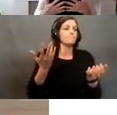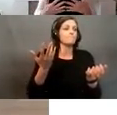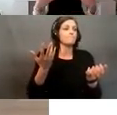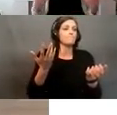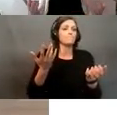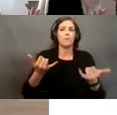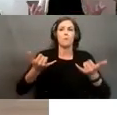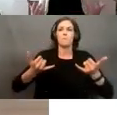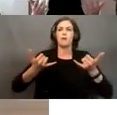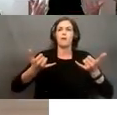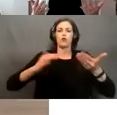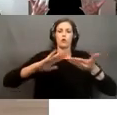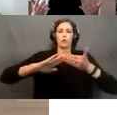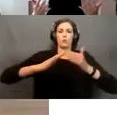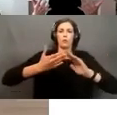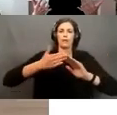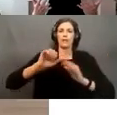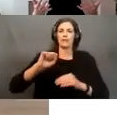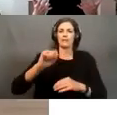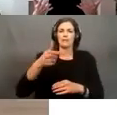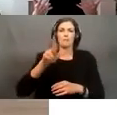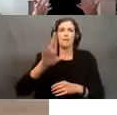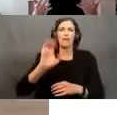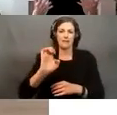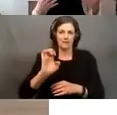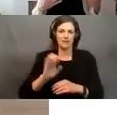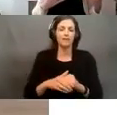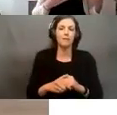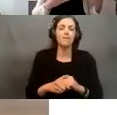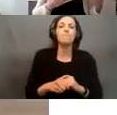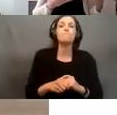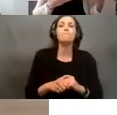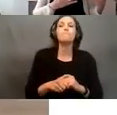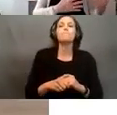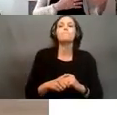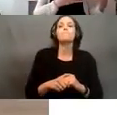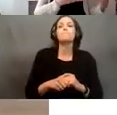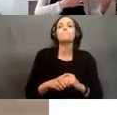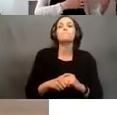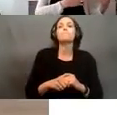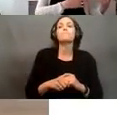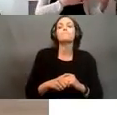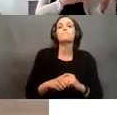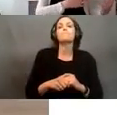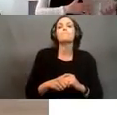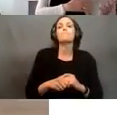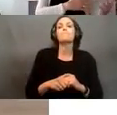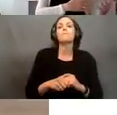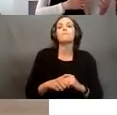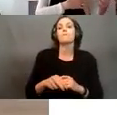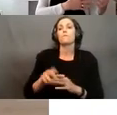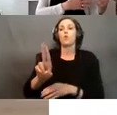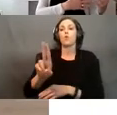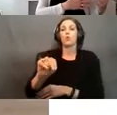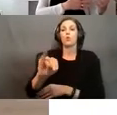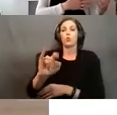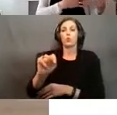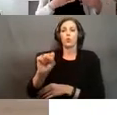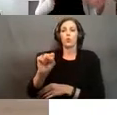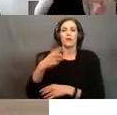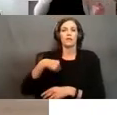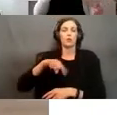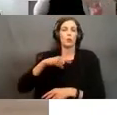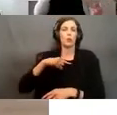community space. For units that we anticipate will be having